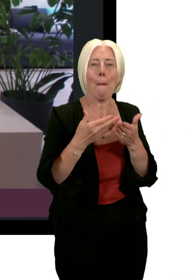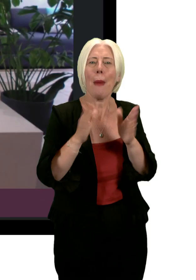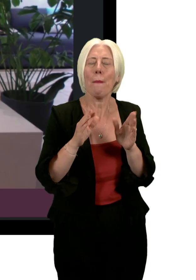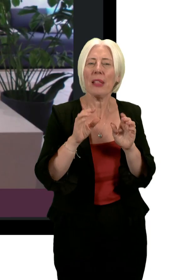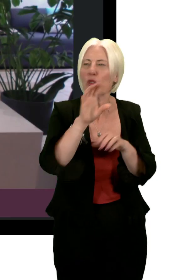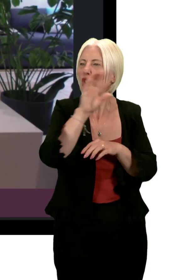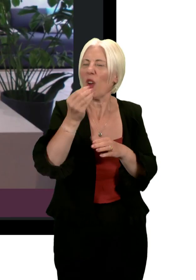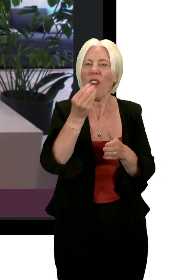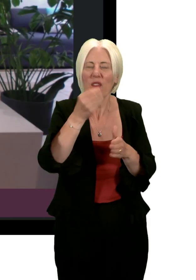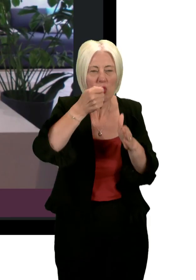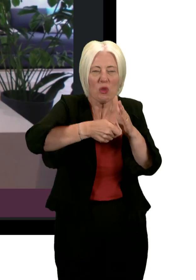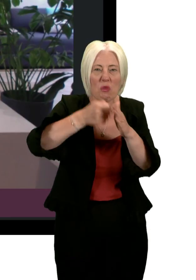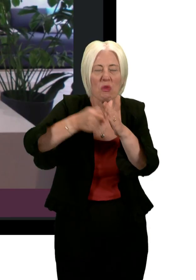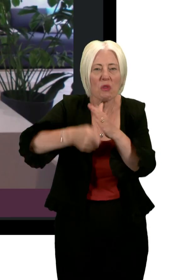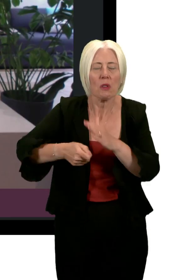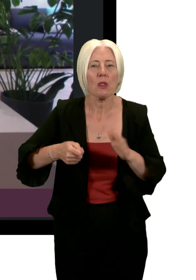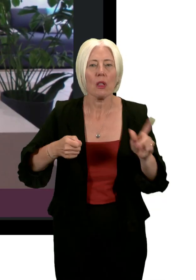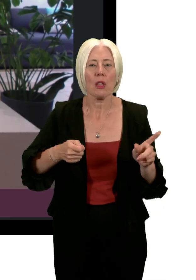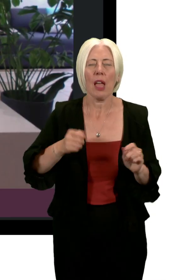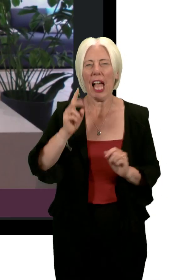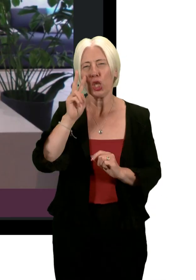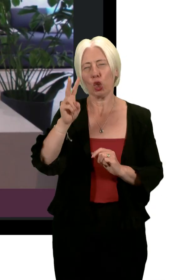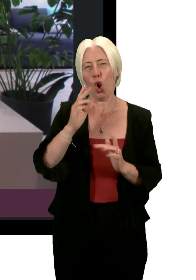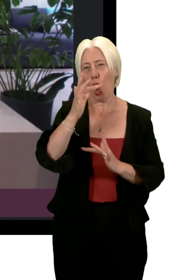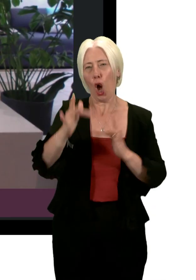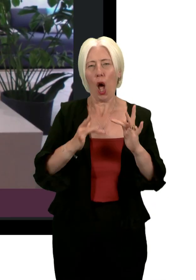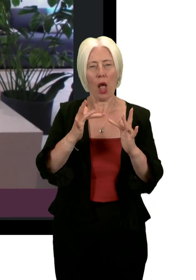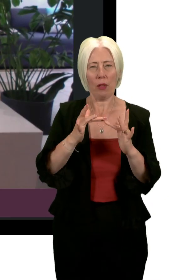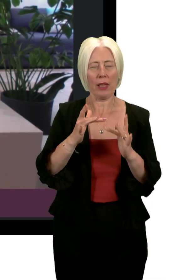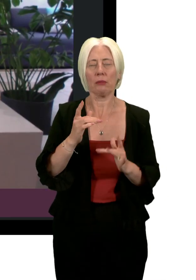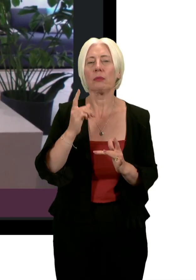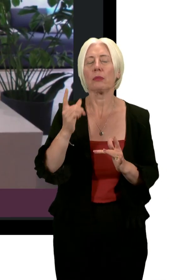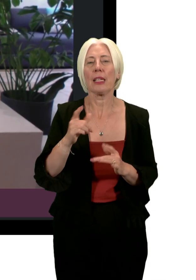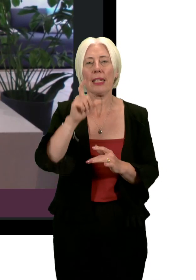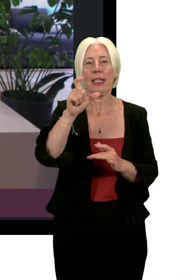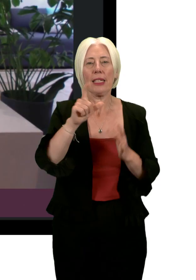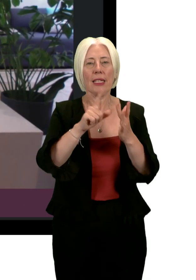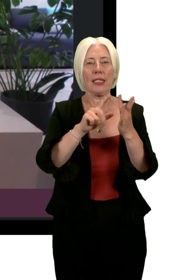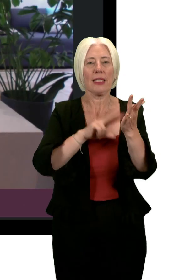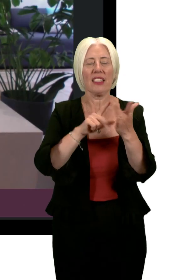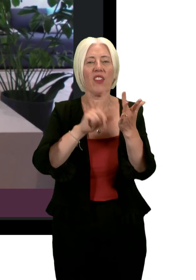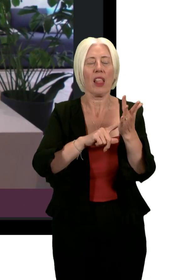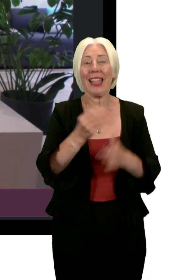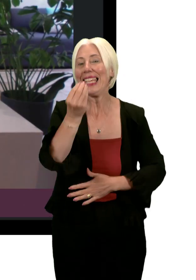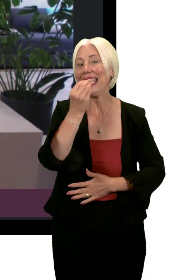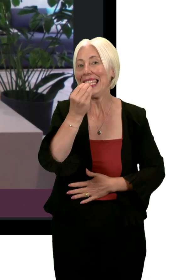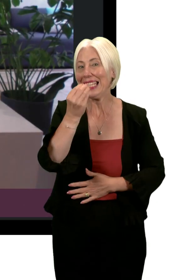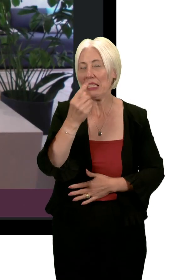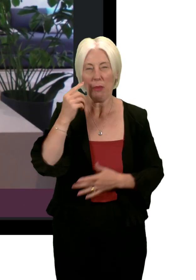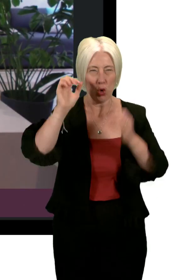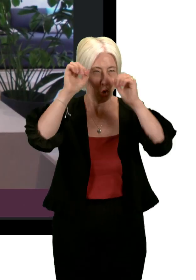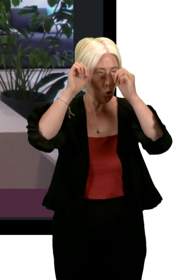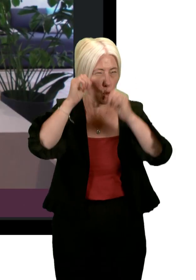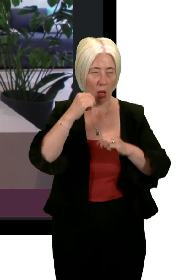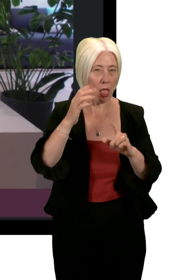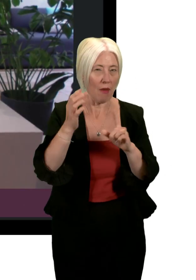Really interesting stuff. There's a post online by Civil Eats which is a website. You could probably Google it and find it, which is